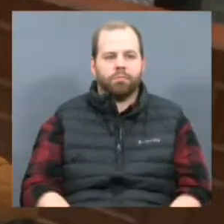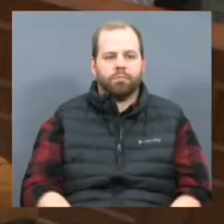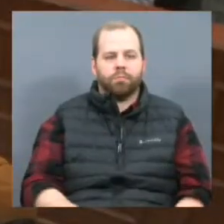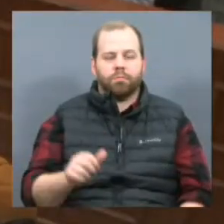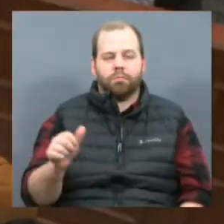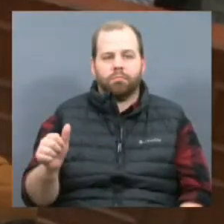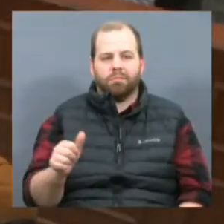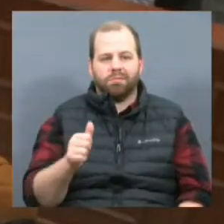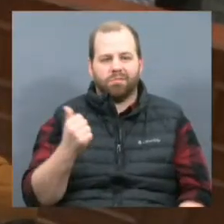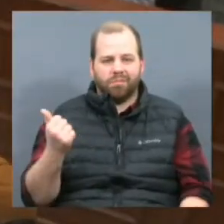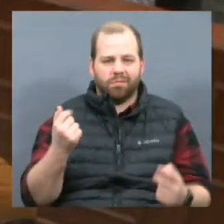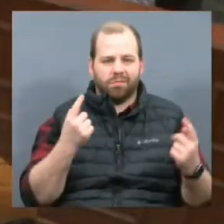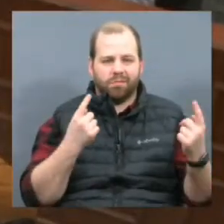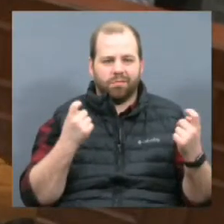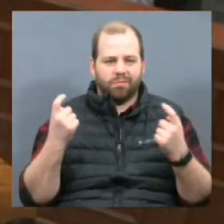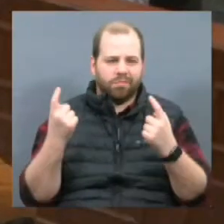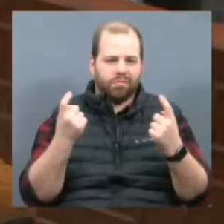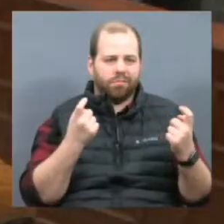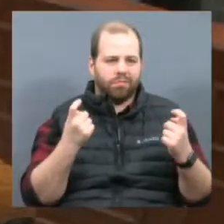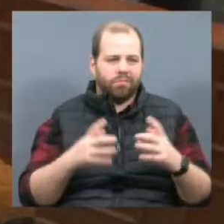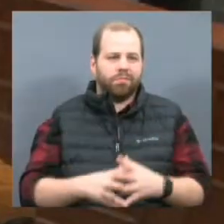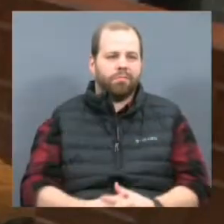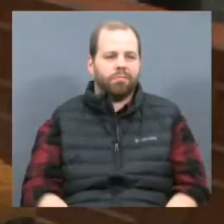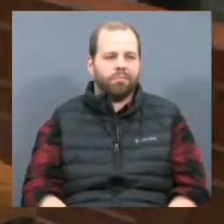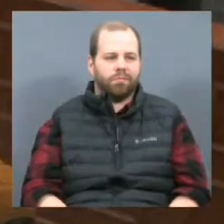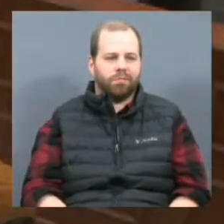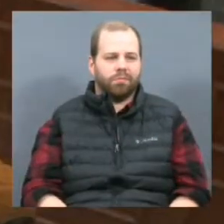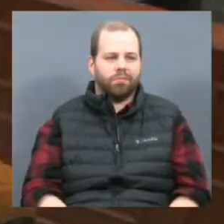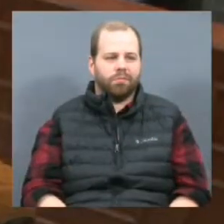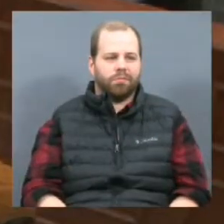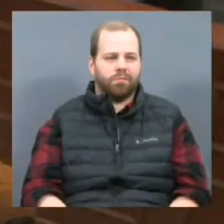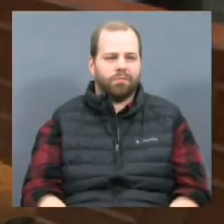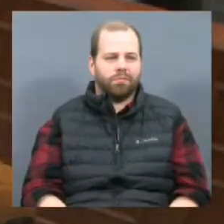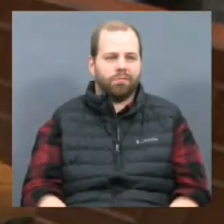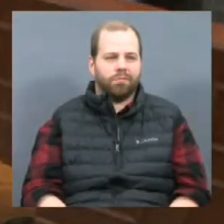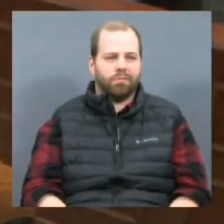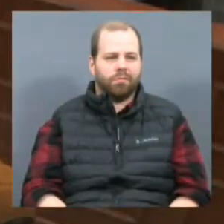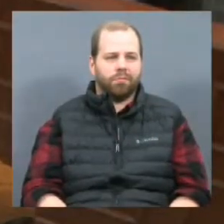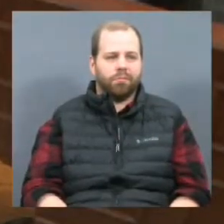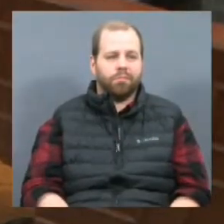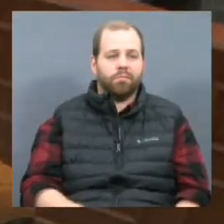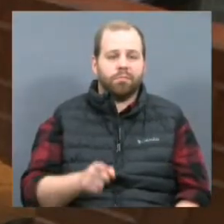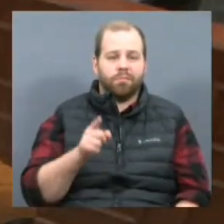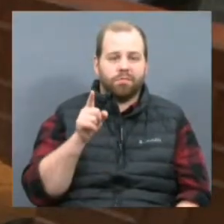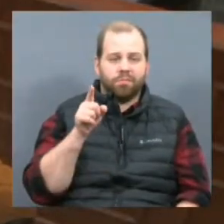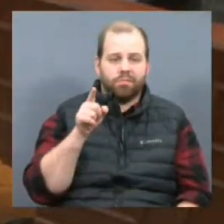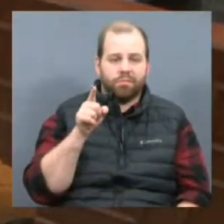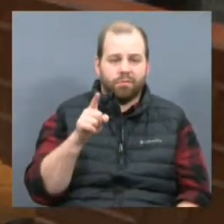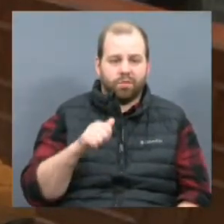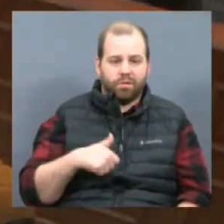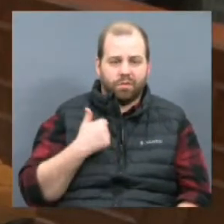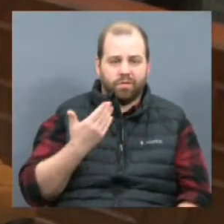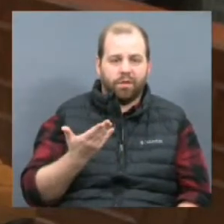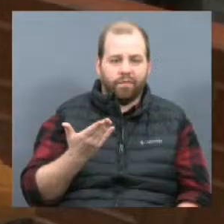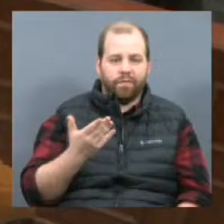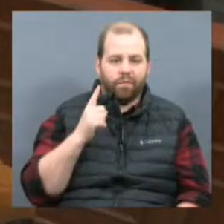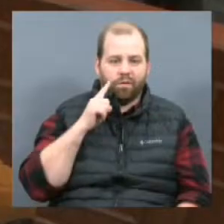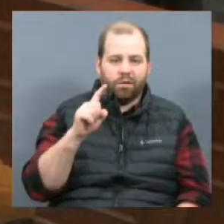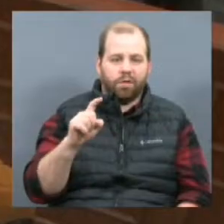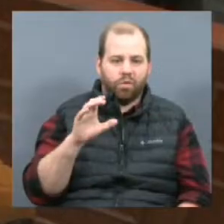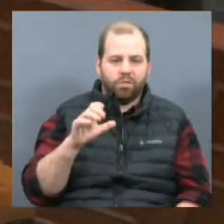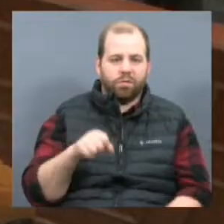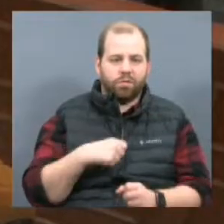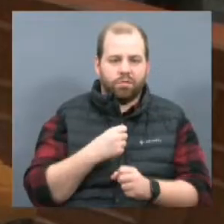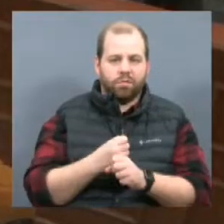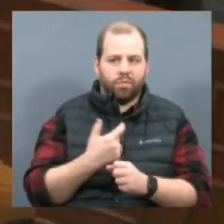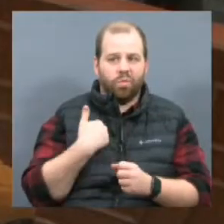other questions from any other commissioners? I mean, you've been in the neighborhood for 100 years, so I will hope that, I don't think